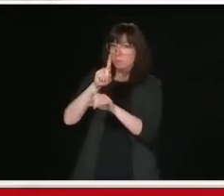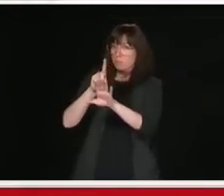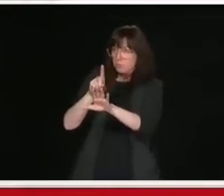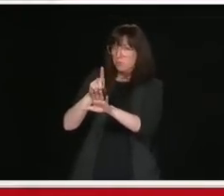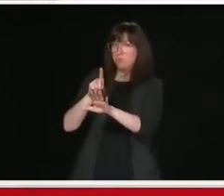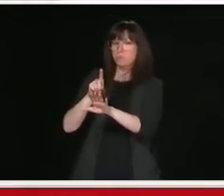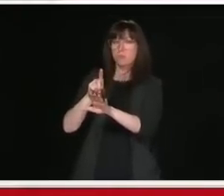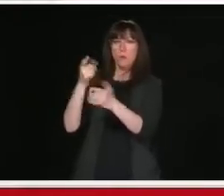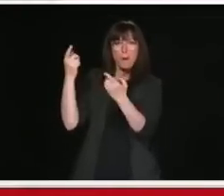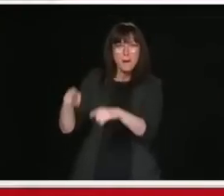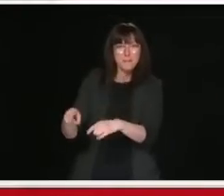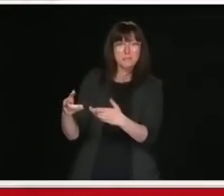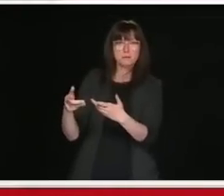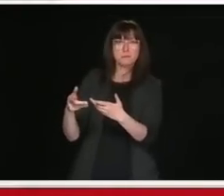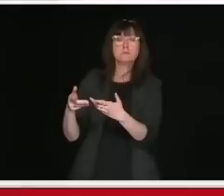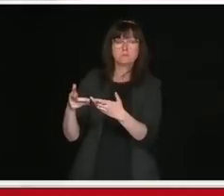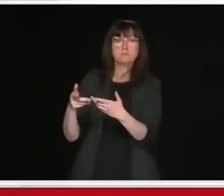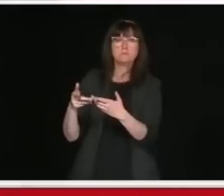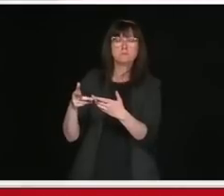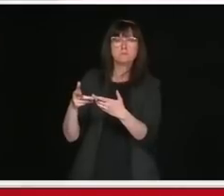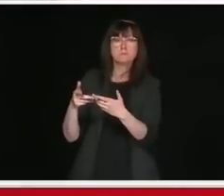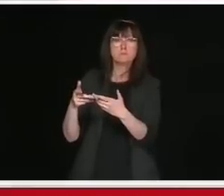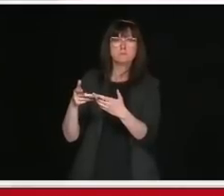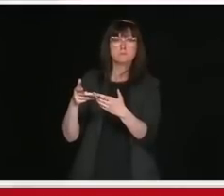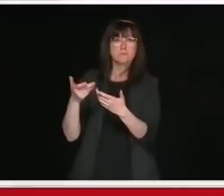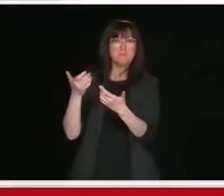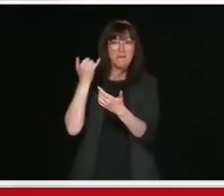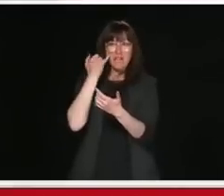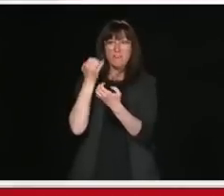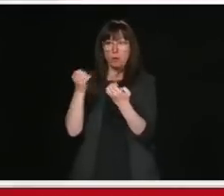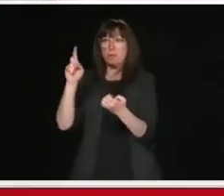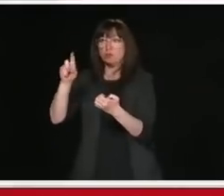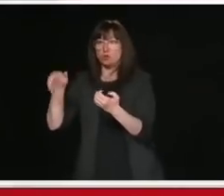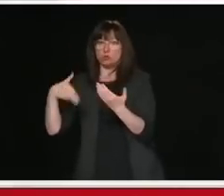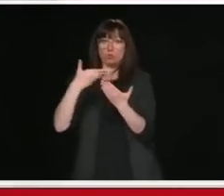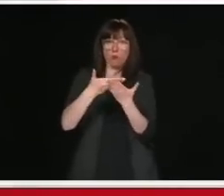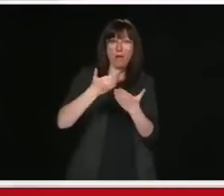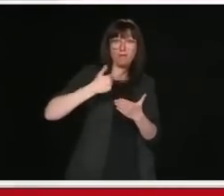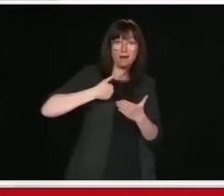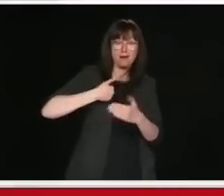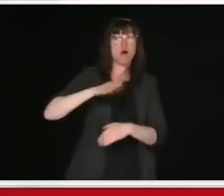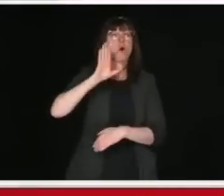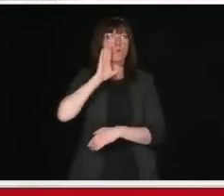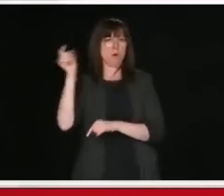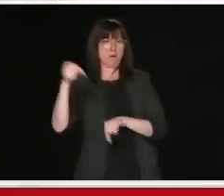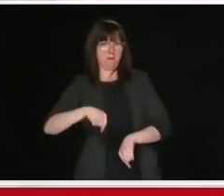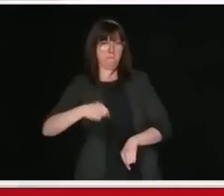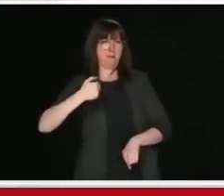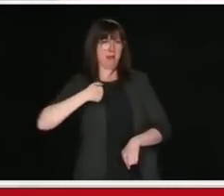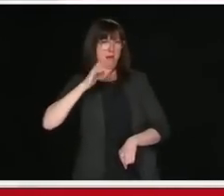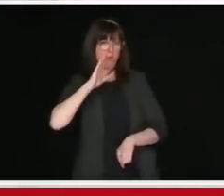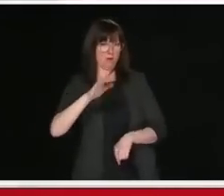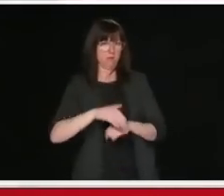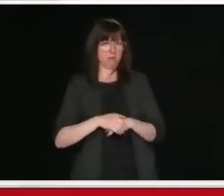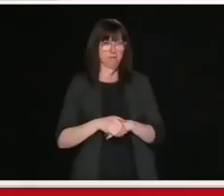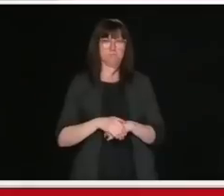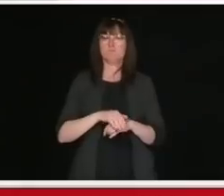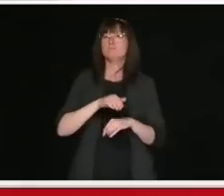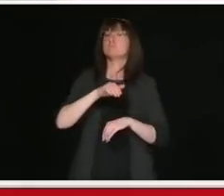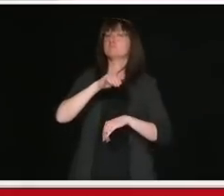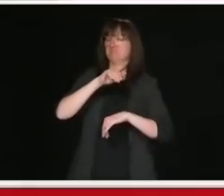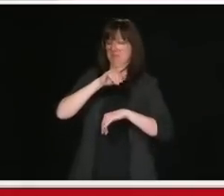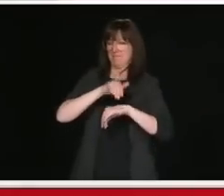the equipment that is destined to Canada gets to Canada. I've heard reports on this issue, and of course they're